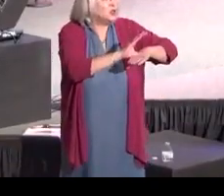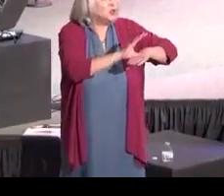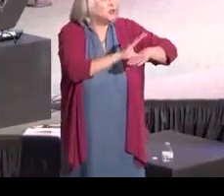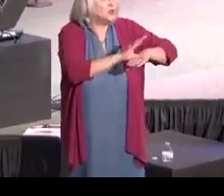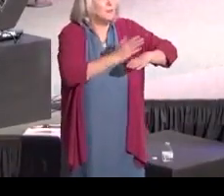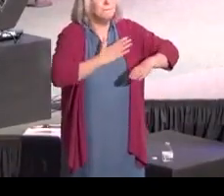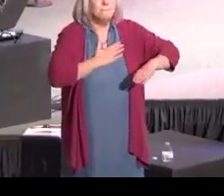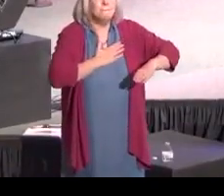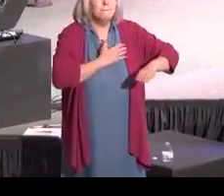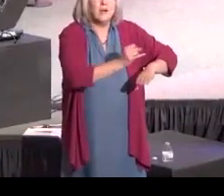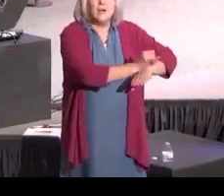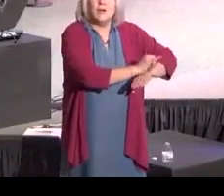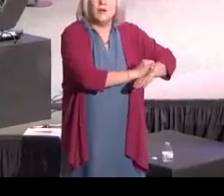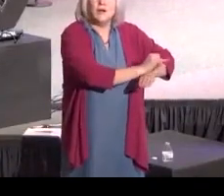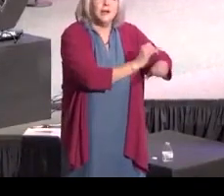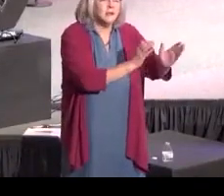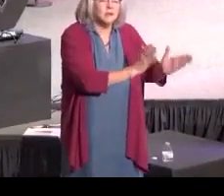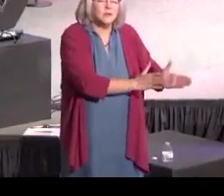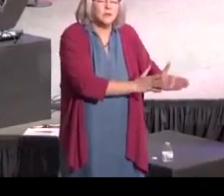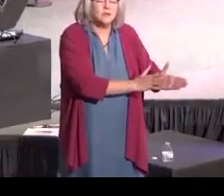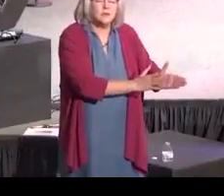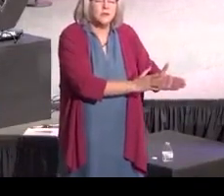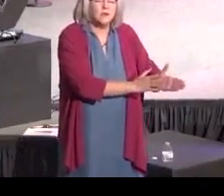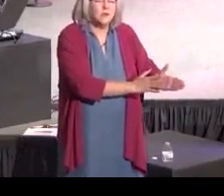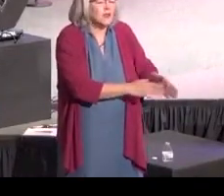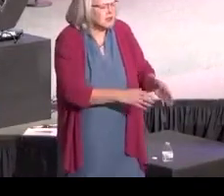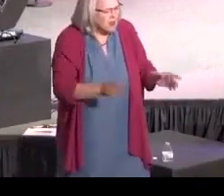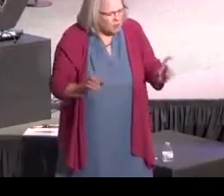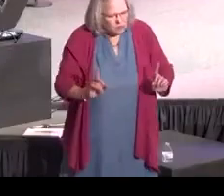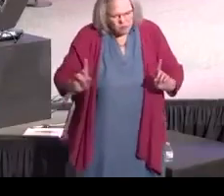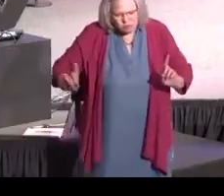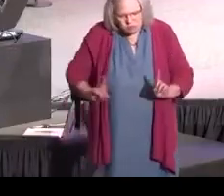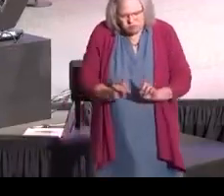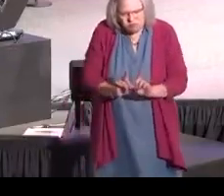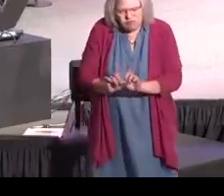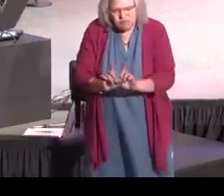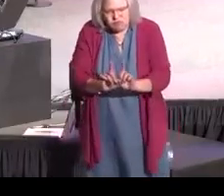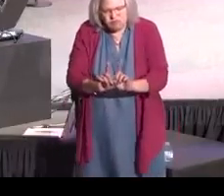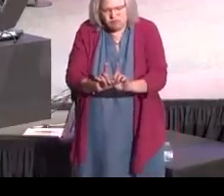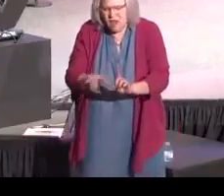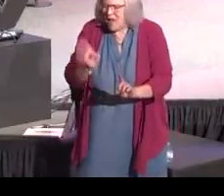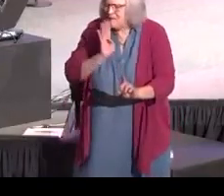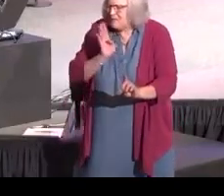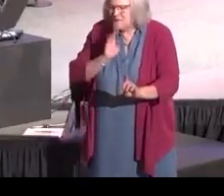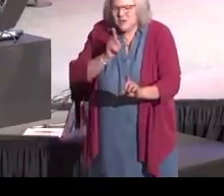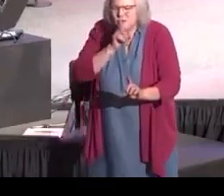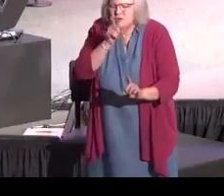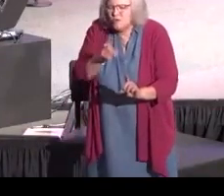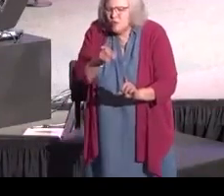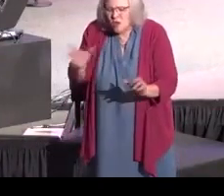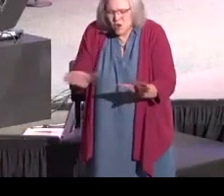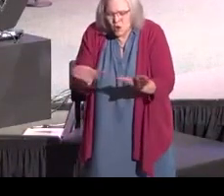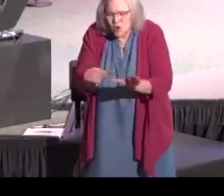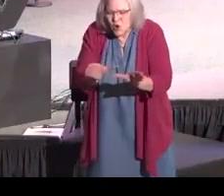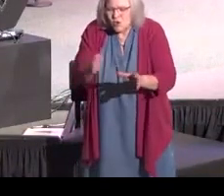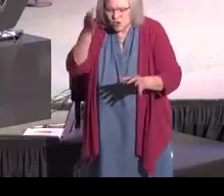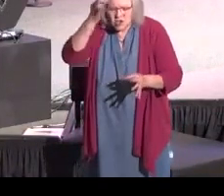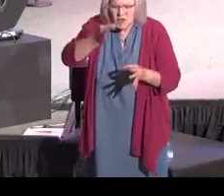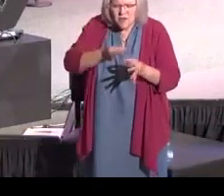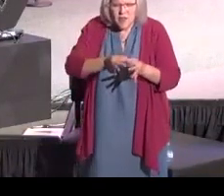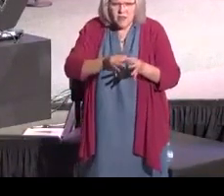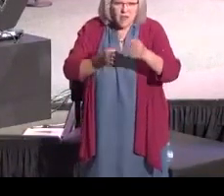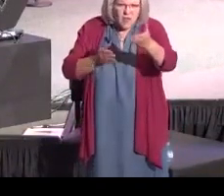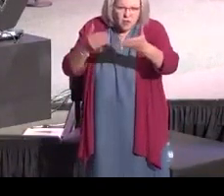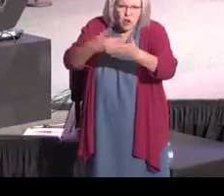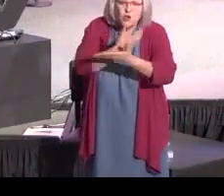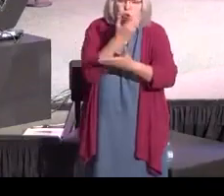for them. People who will come along beside you and speak the truth to you and encourage you in your faith. And one of those people is Trent Stubrich, our